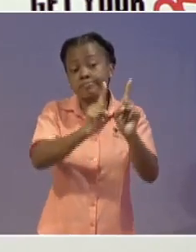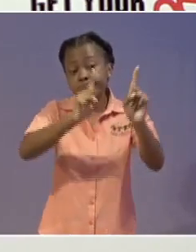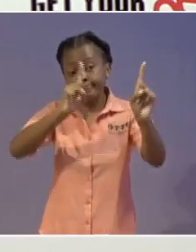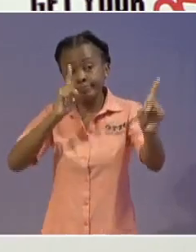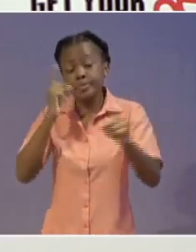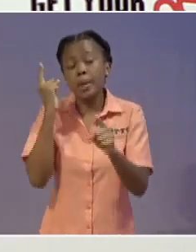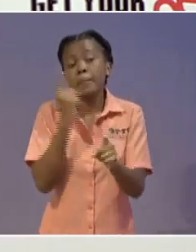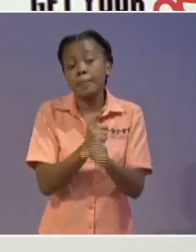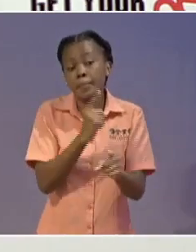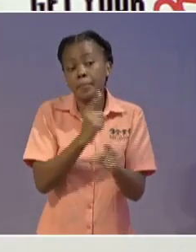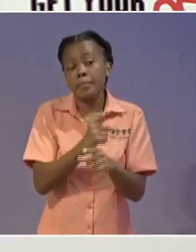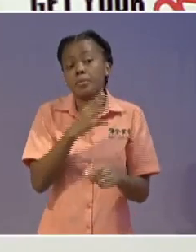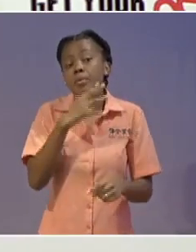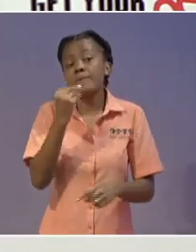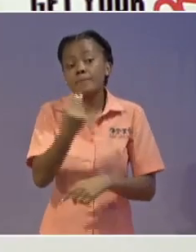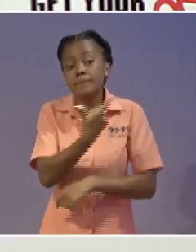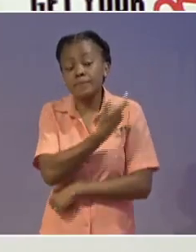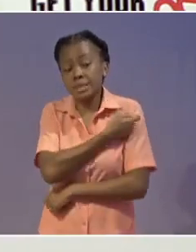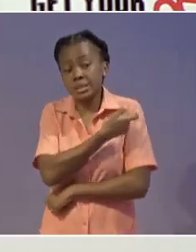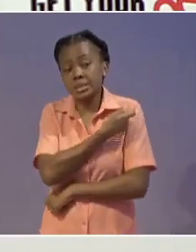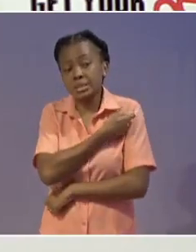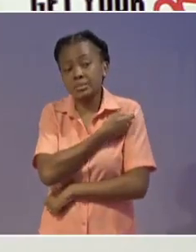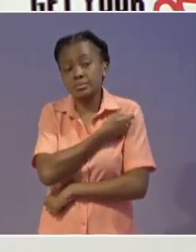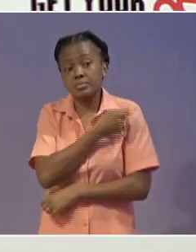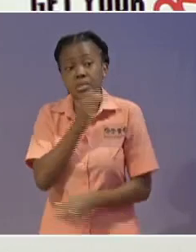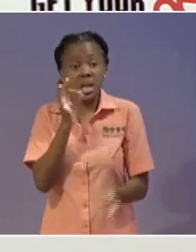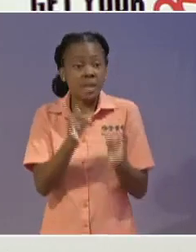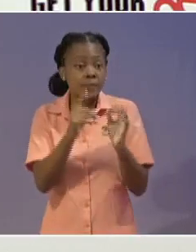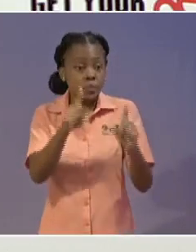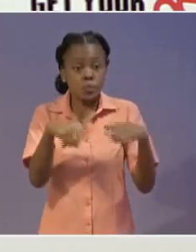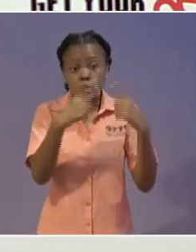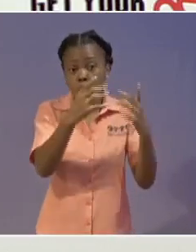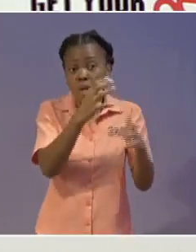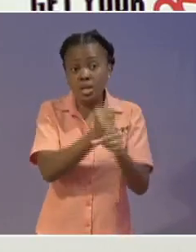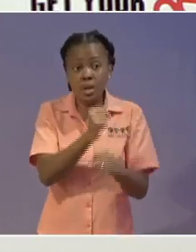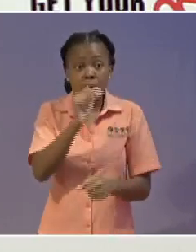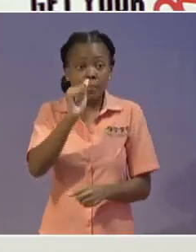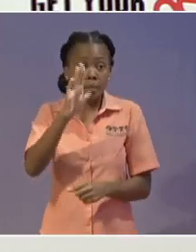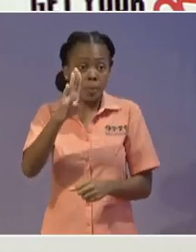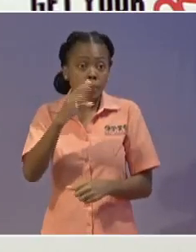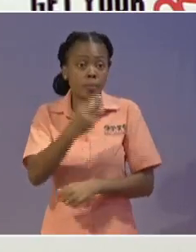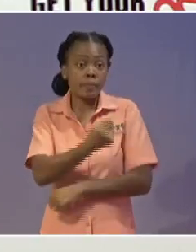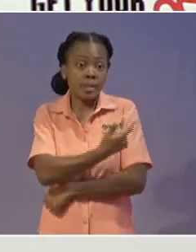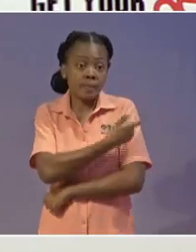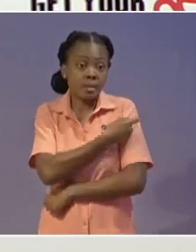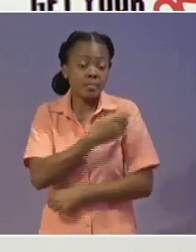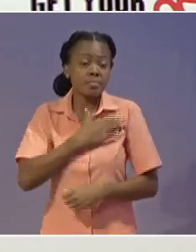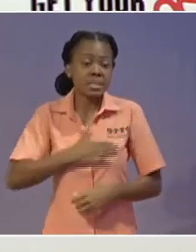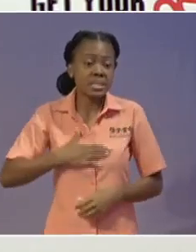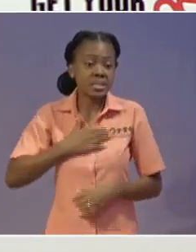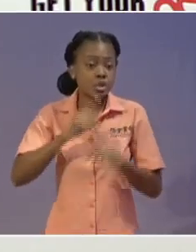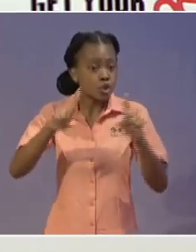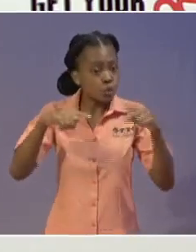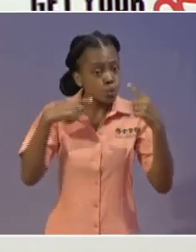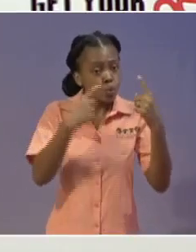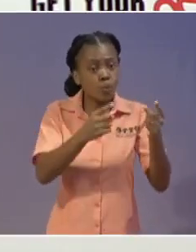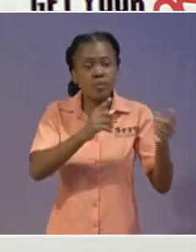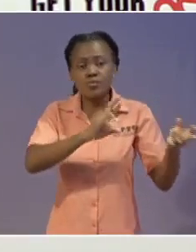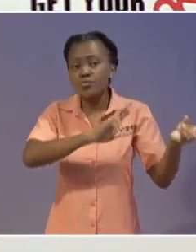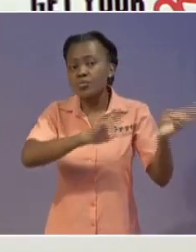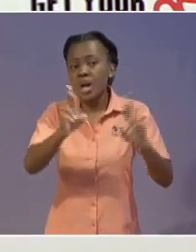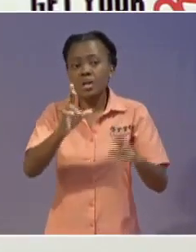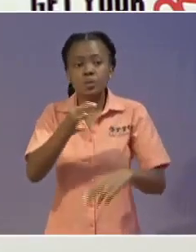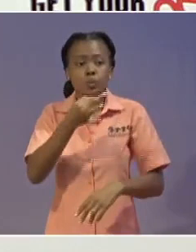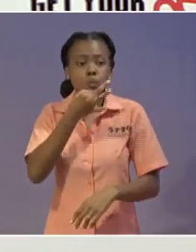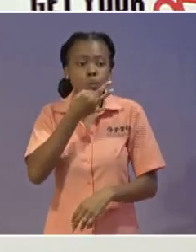you are getting your booster, please do so as soon as it is due. Stay with us as we share